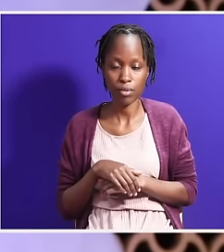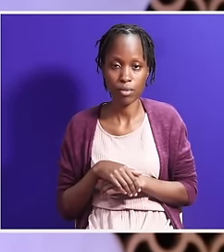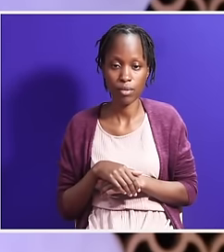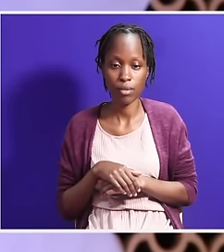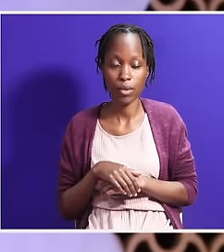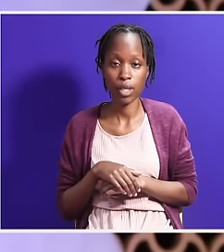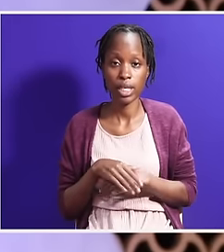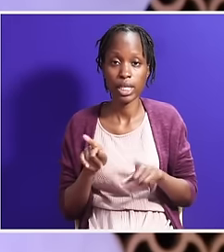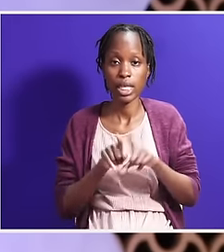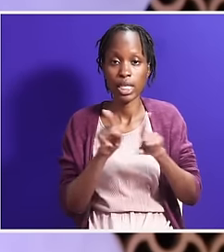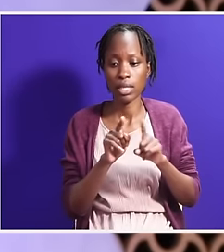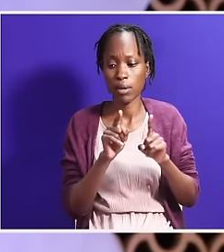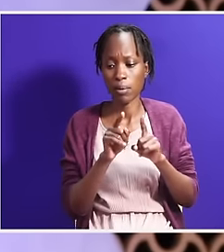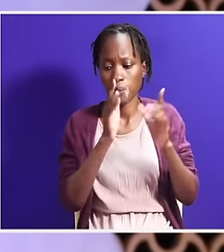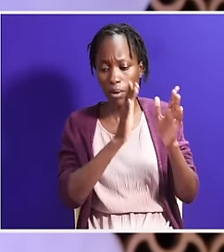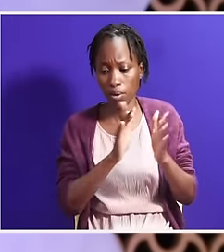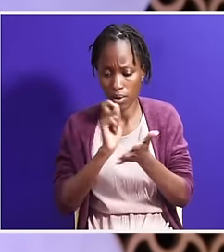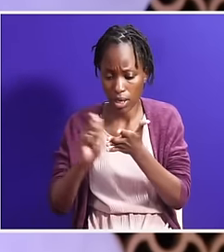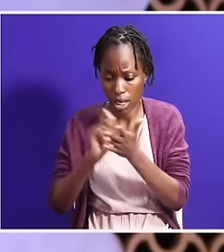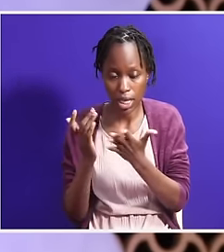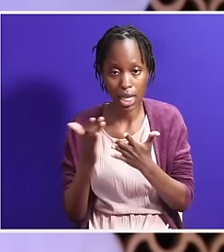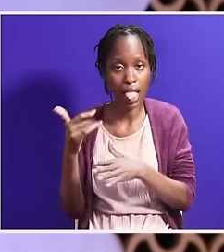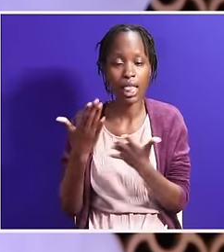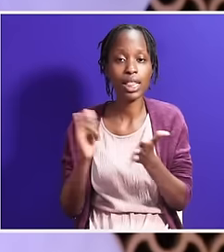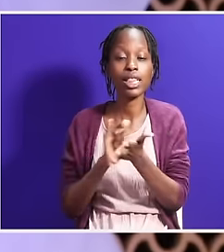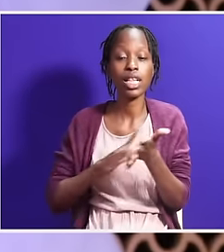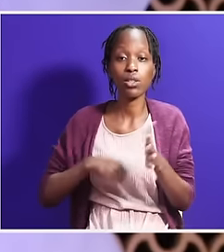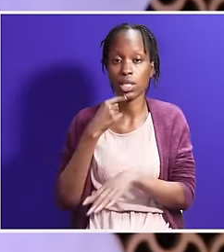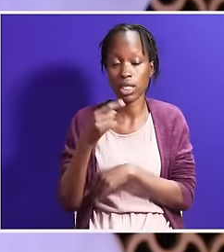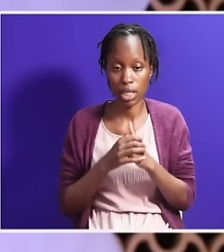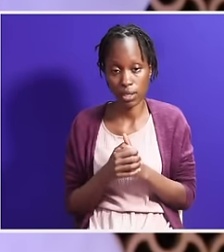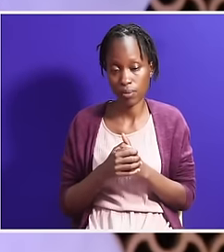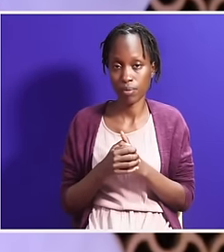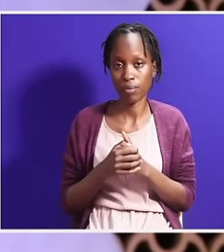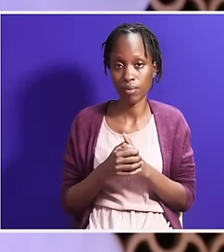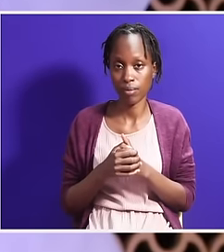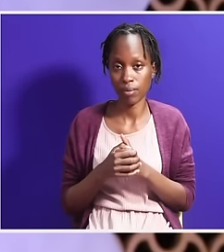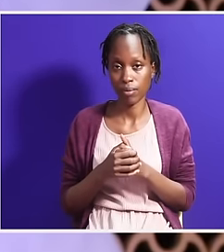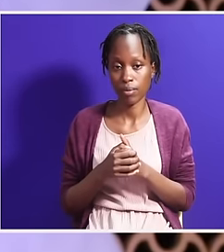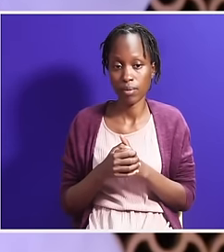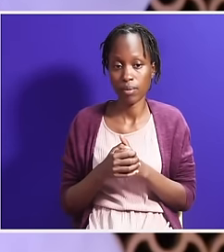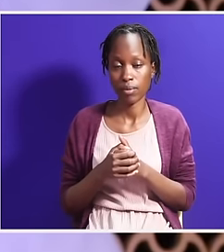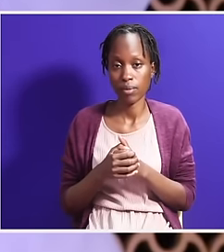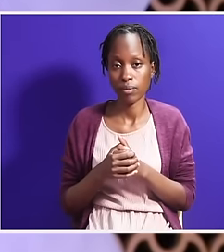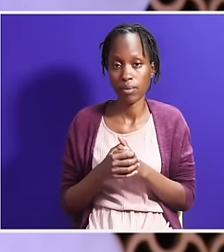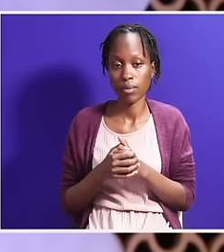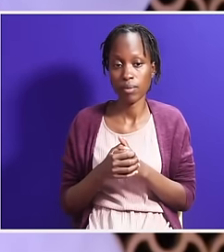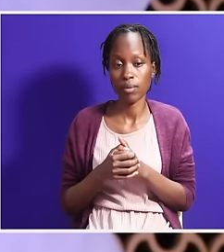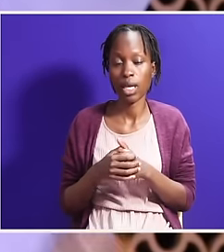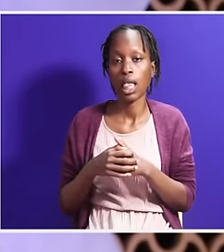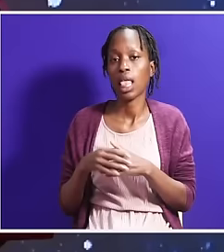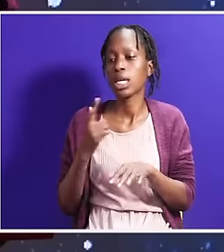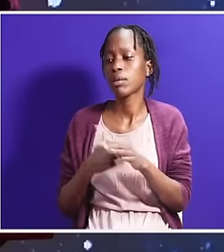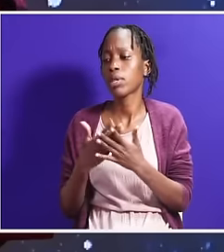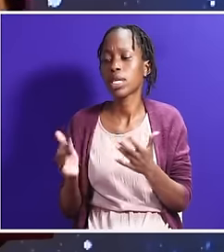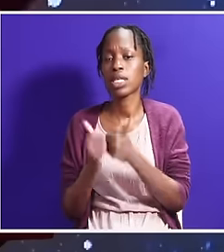Prepare for these things. Write down anything He says. And then when things happen, you can